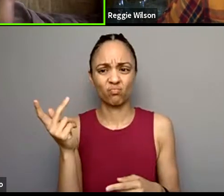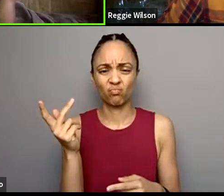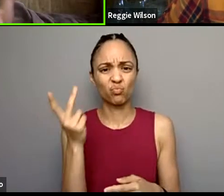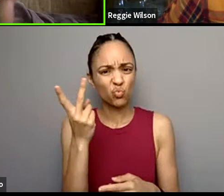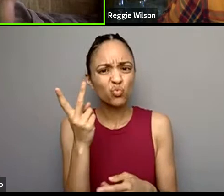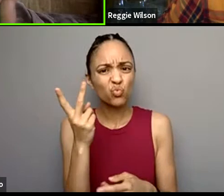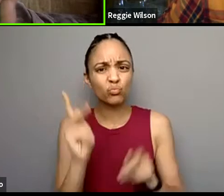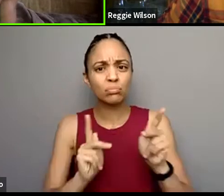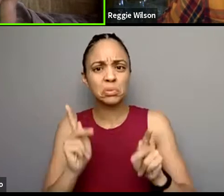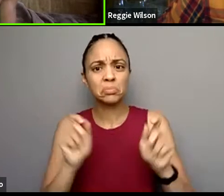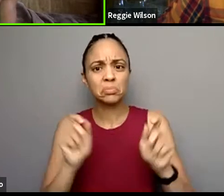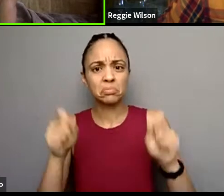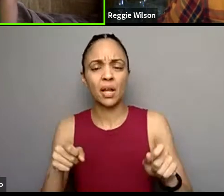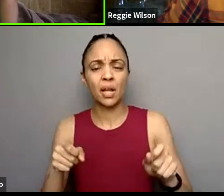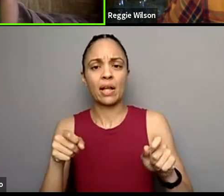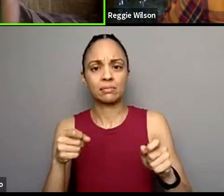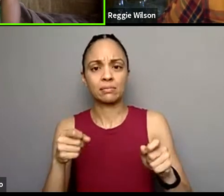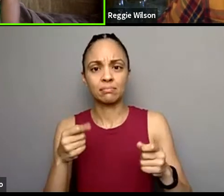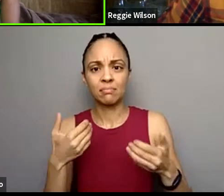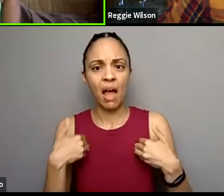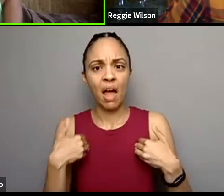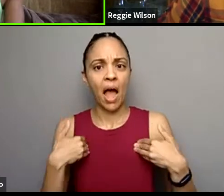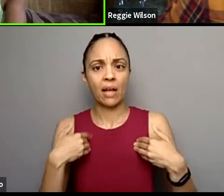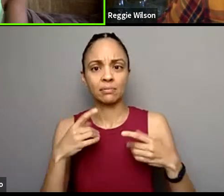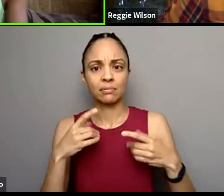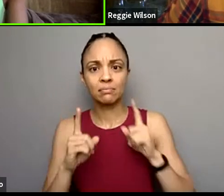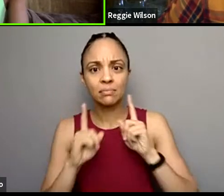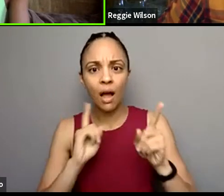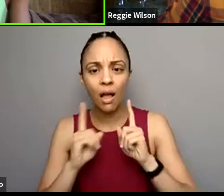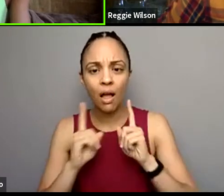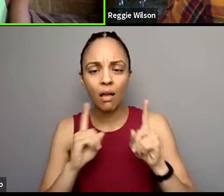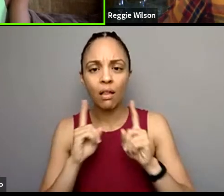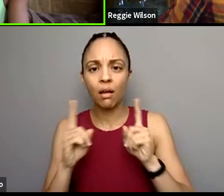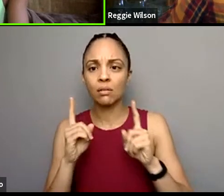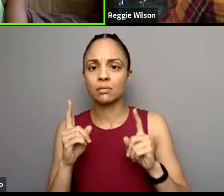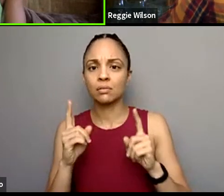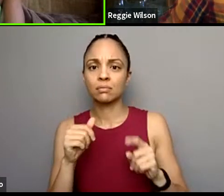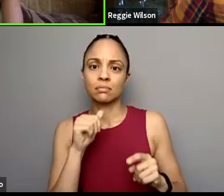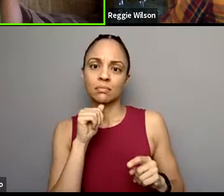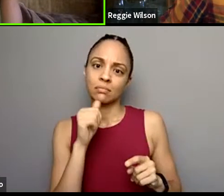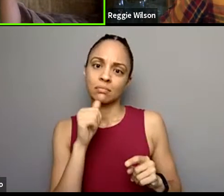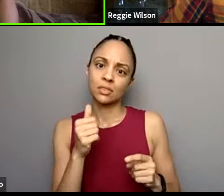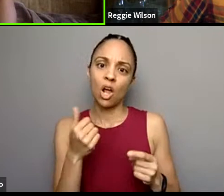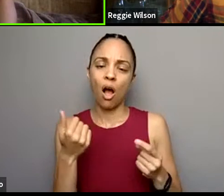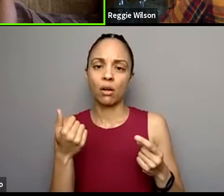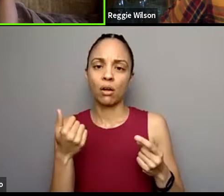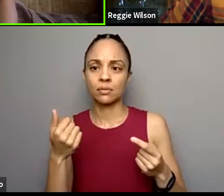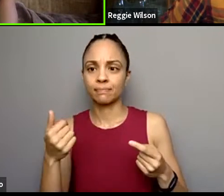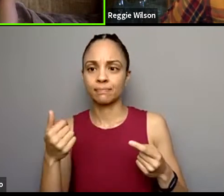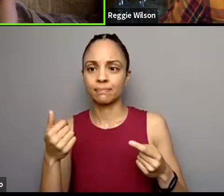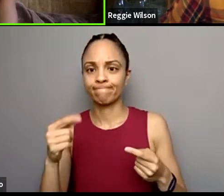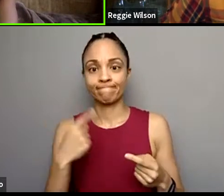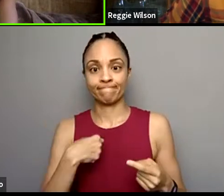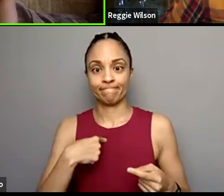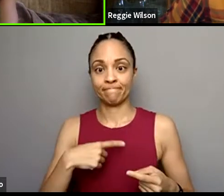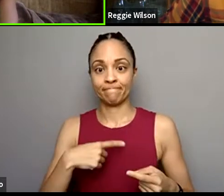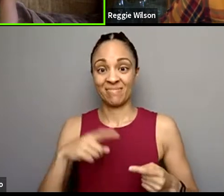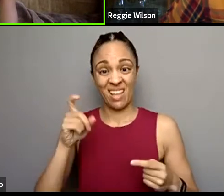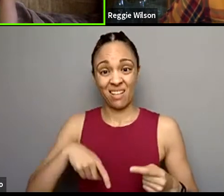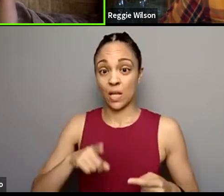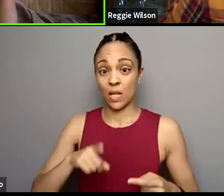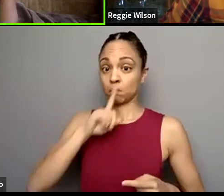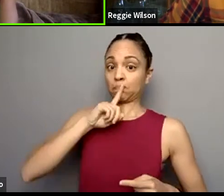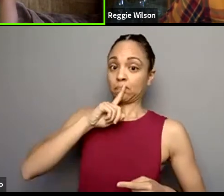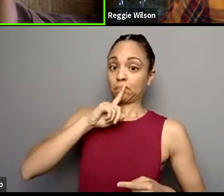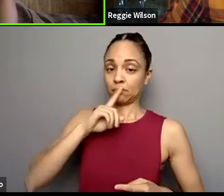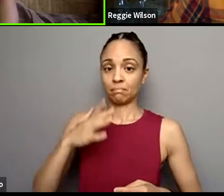have a dialogue where it's not like, okay, I'll do what you tell me. I don't ever feel like it's like that. It's the question. I